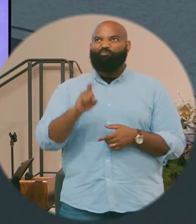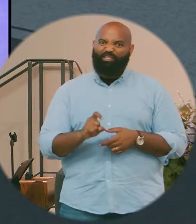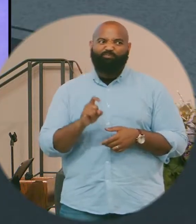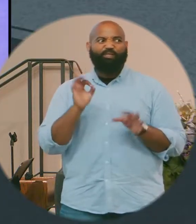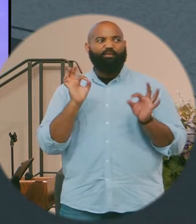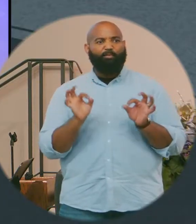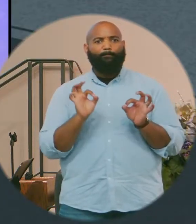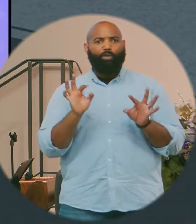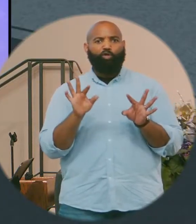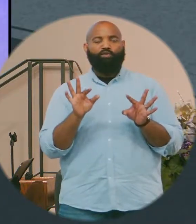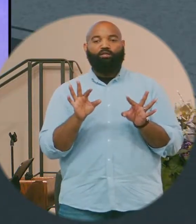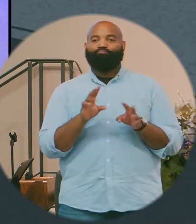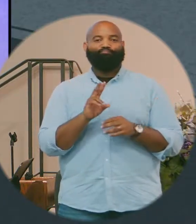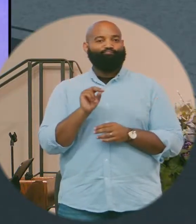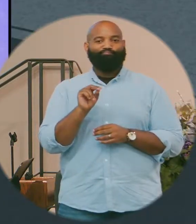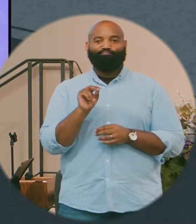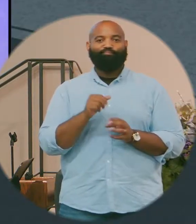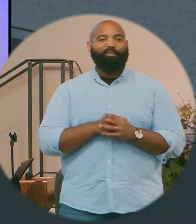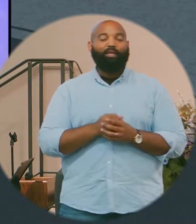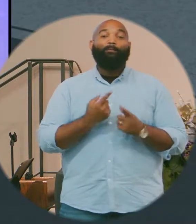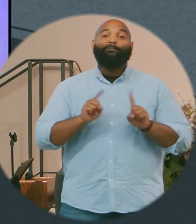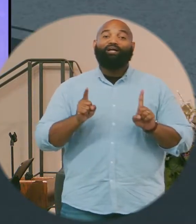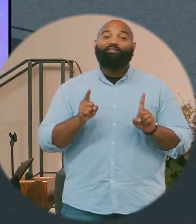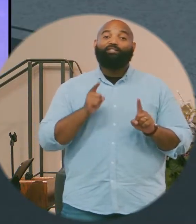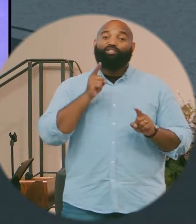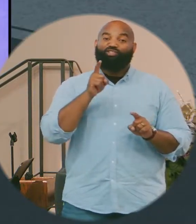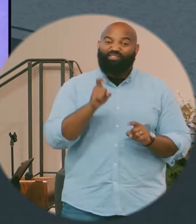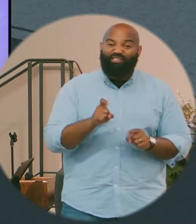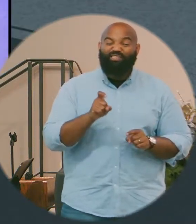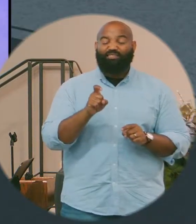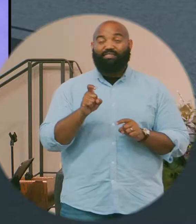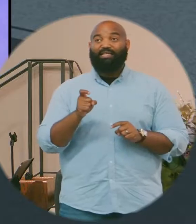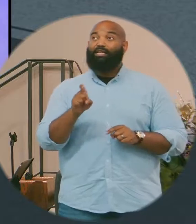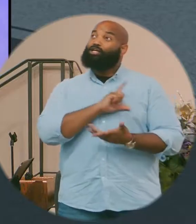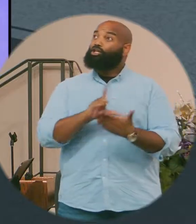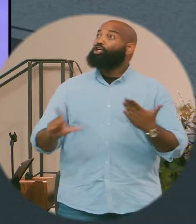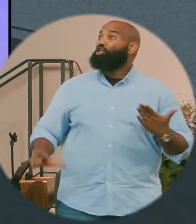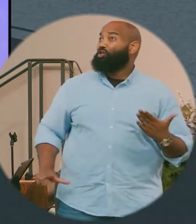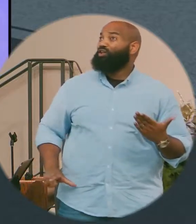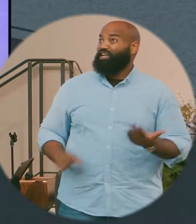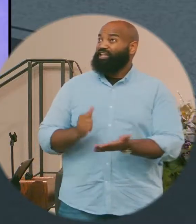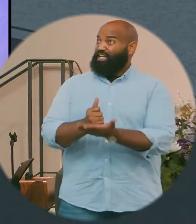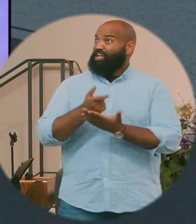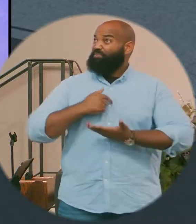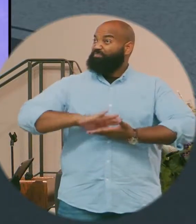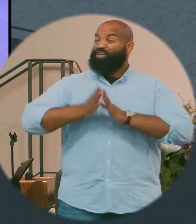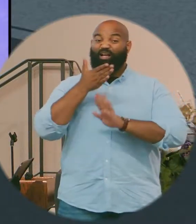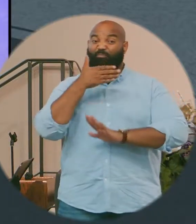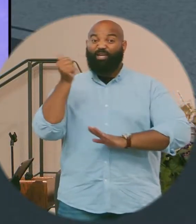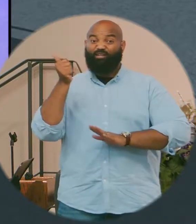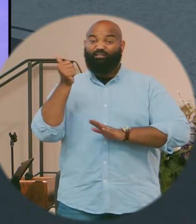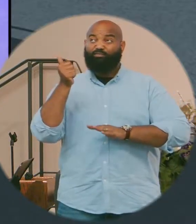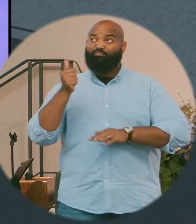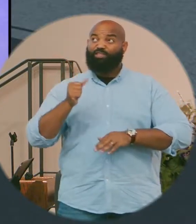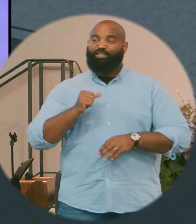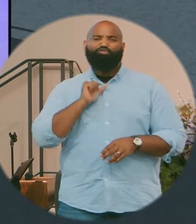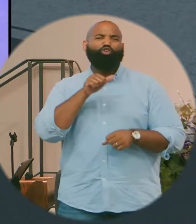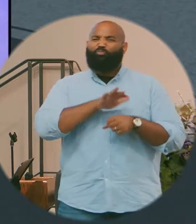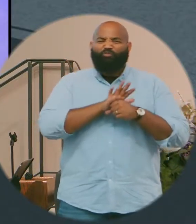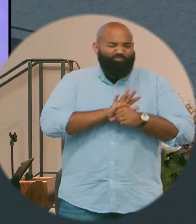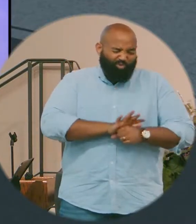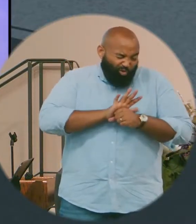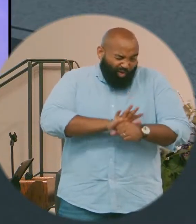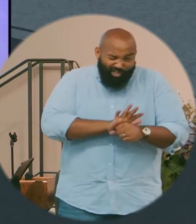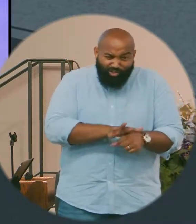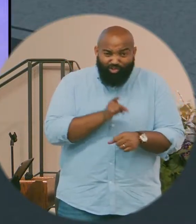perfect life. But I do hope you inspired to let the Lord perfect you. I hope you don't feel pressure from my message that